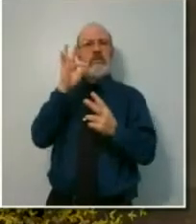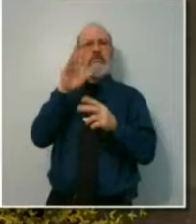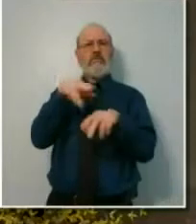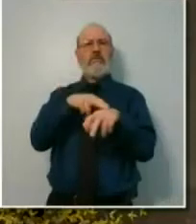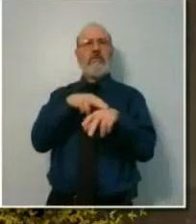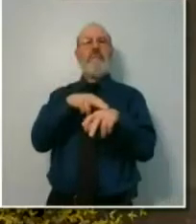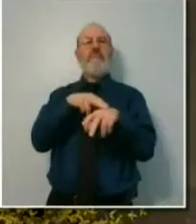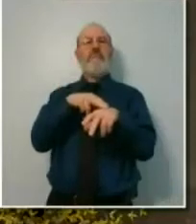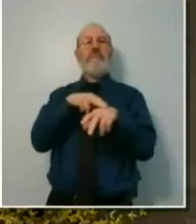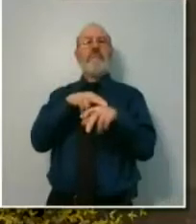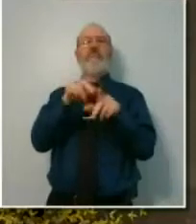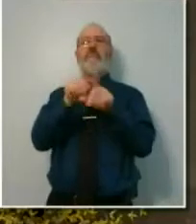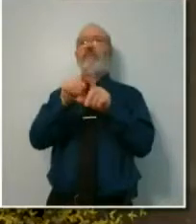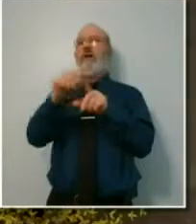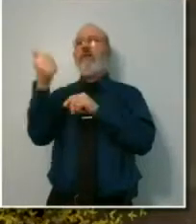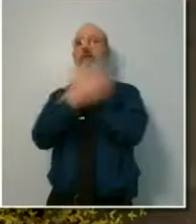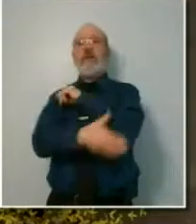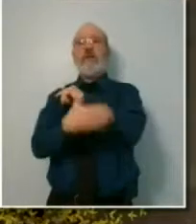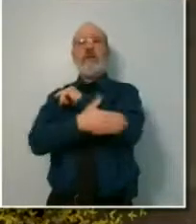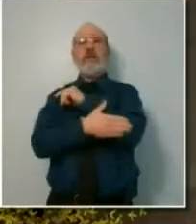country.